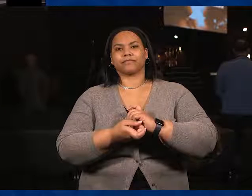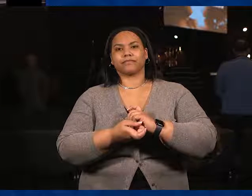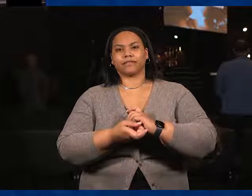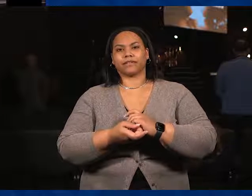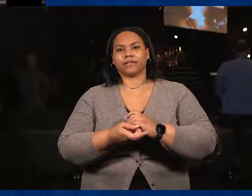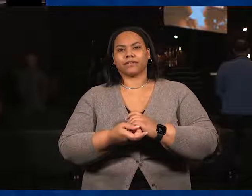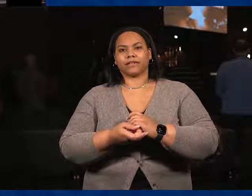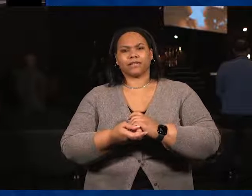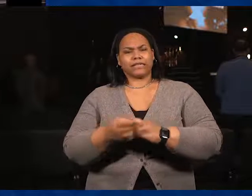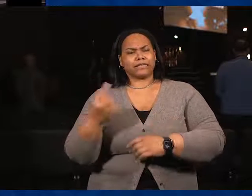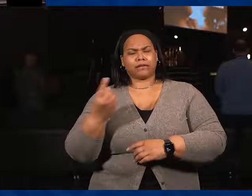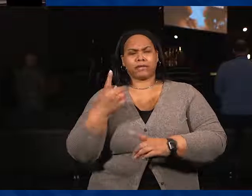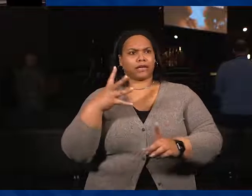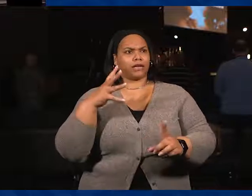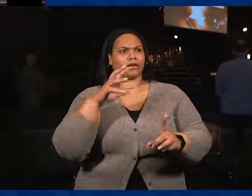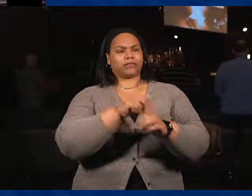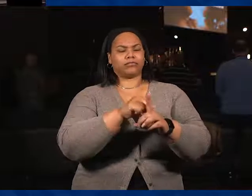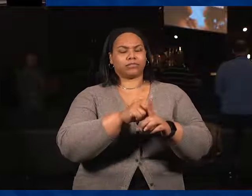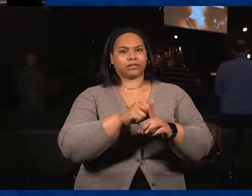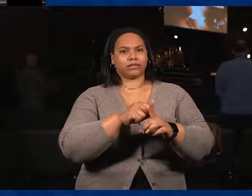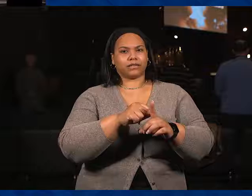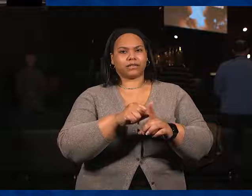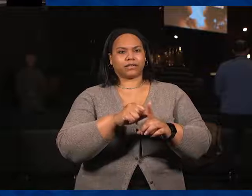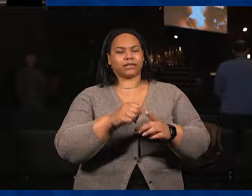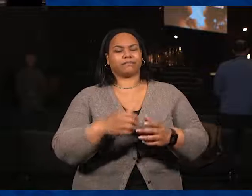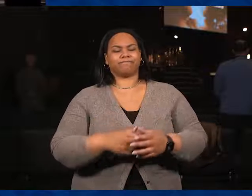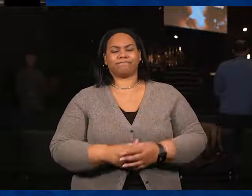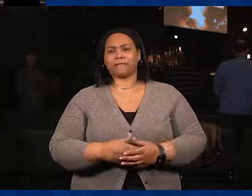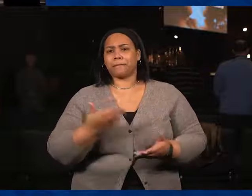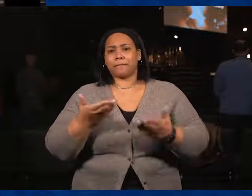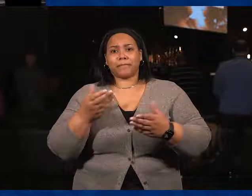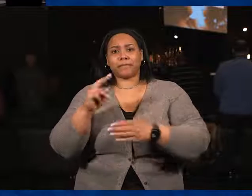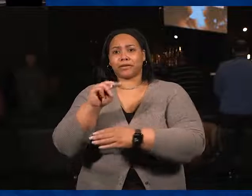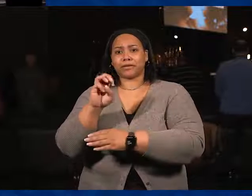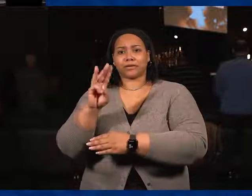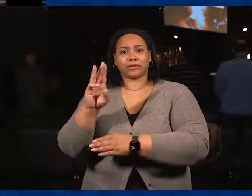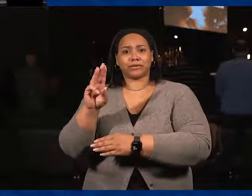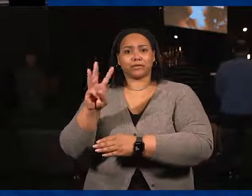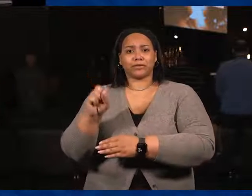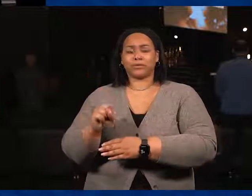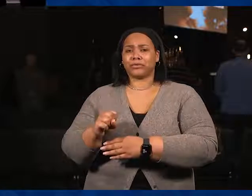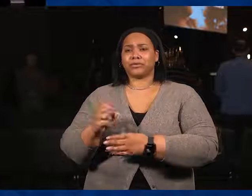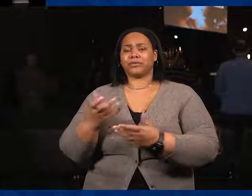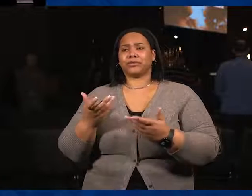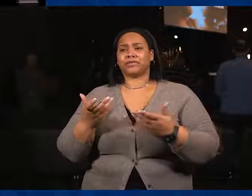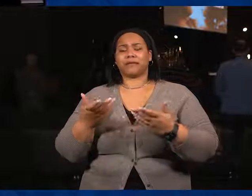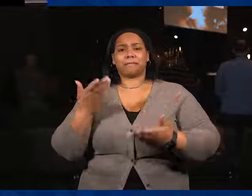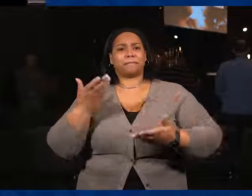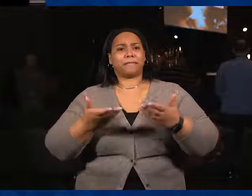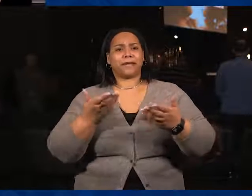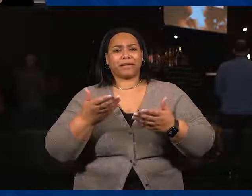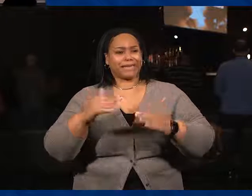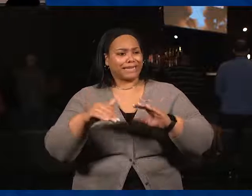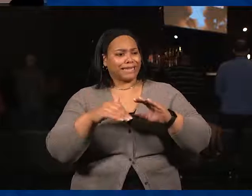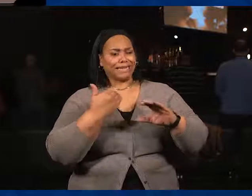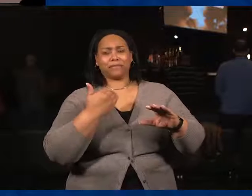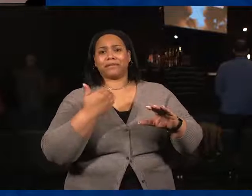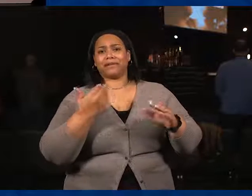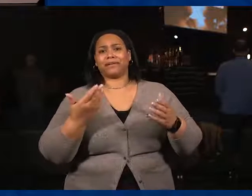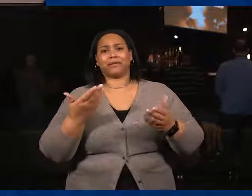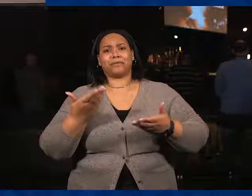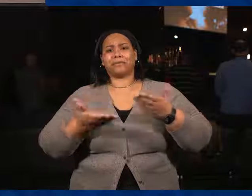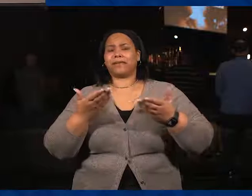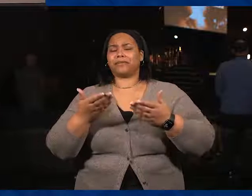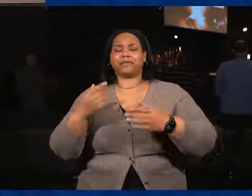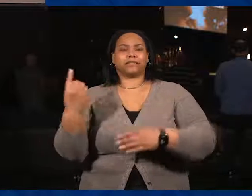caught you off guard. Maybe it's some news you received, maybe it's an email, maybe it's something